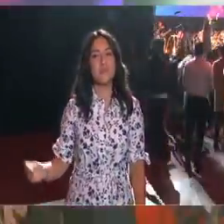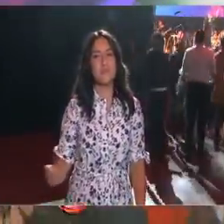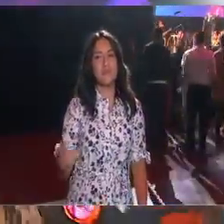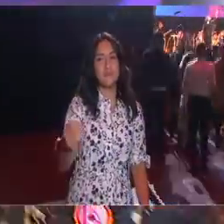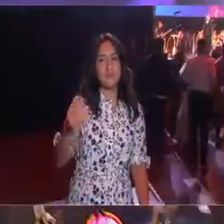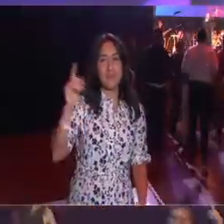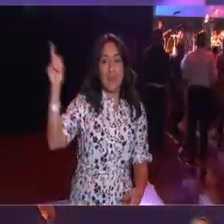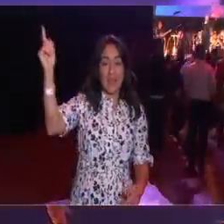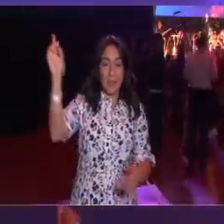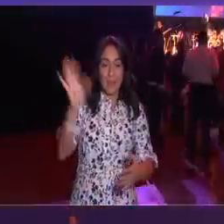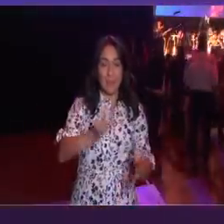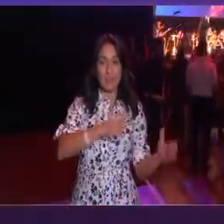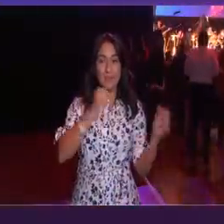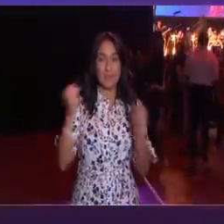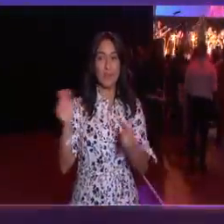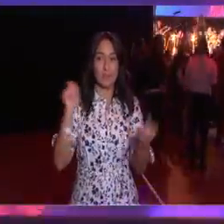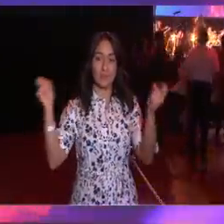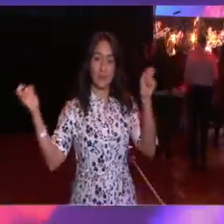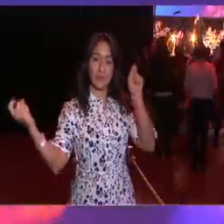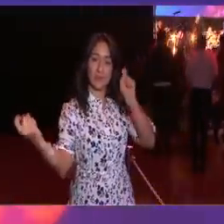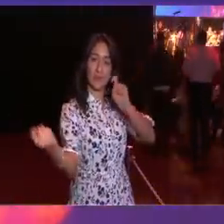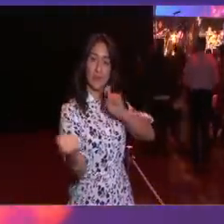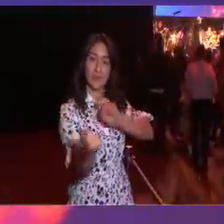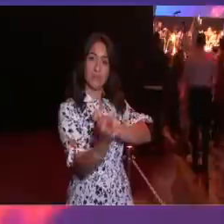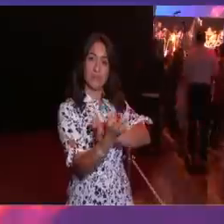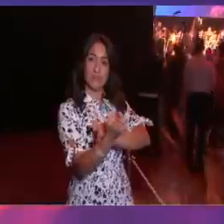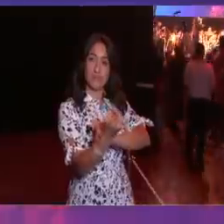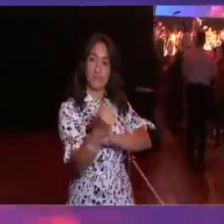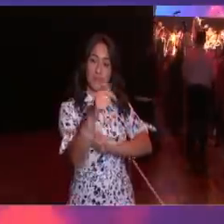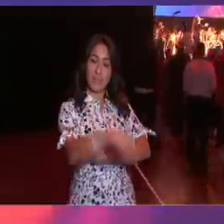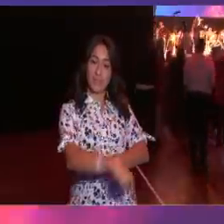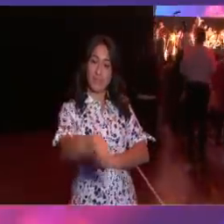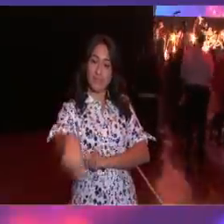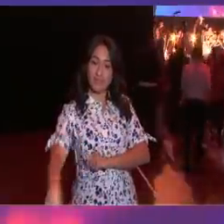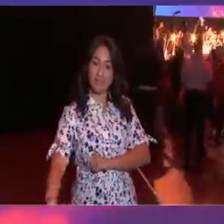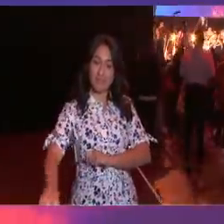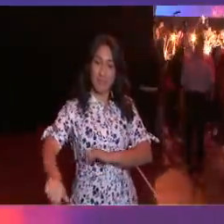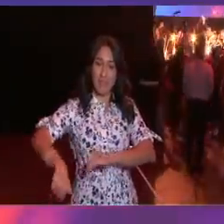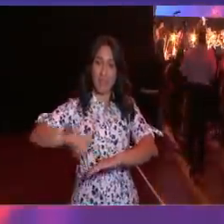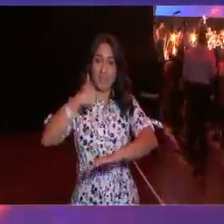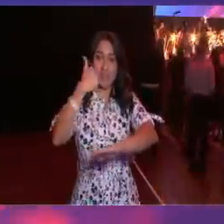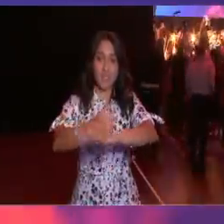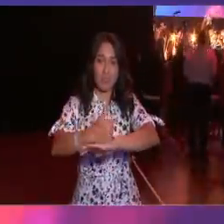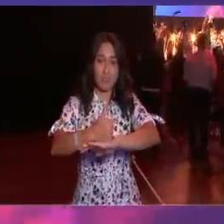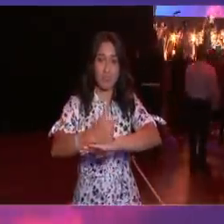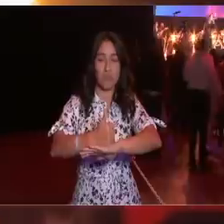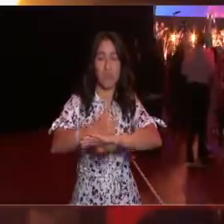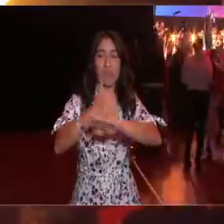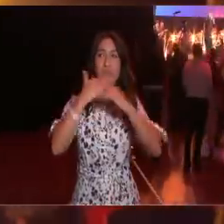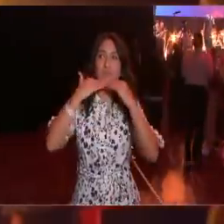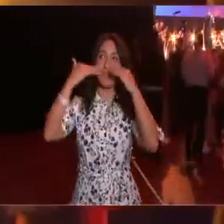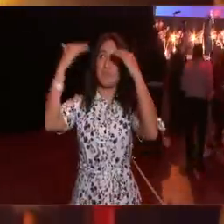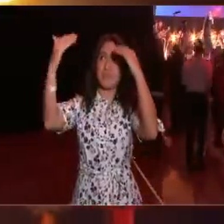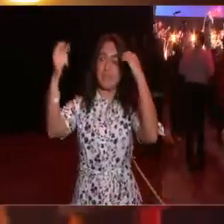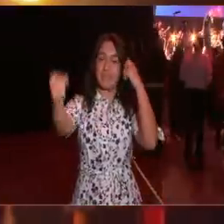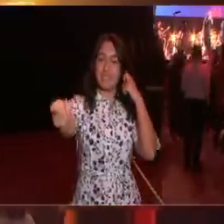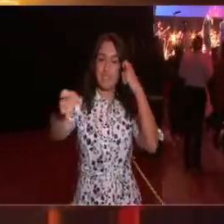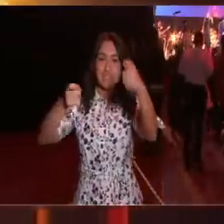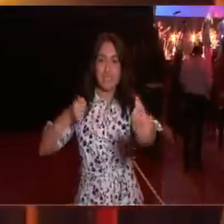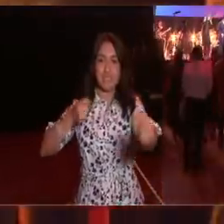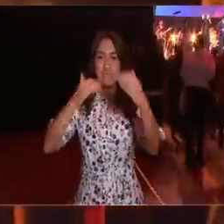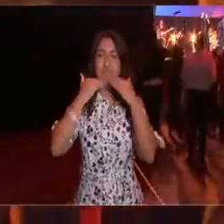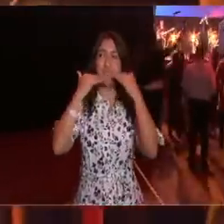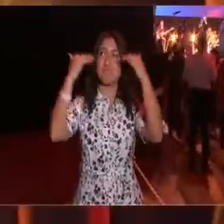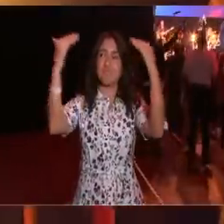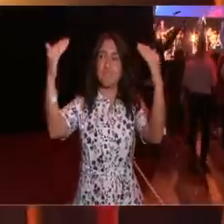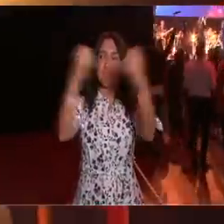home. He picked me up, turned me around. He placed my feet on solid ground. I thank the Master, I thank the